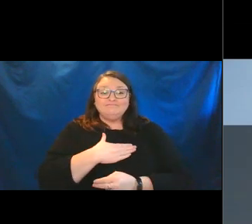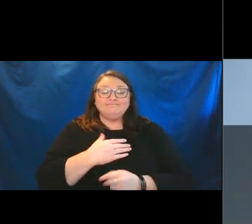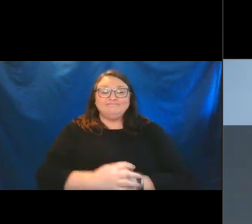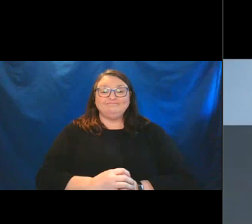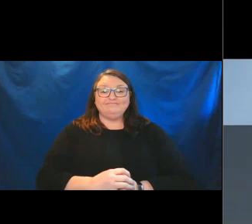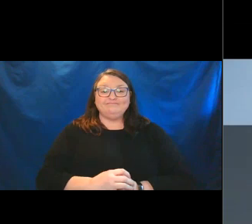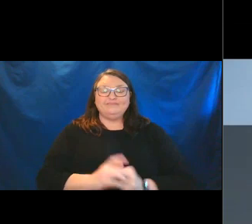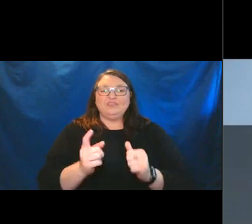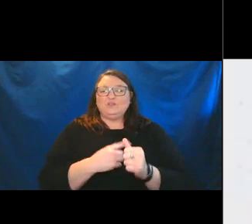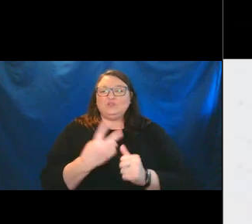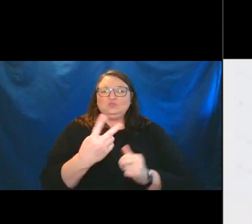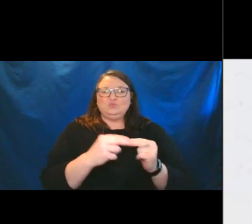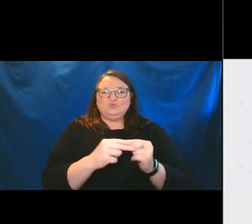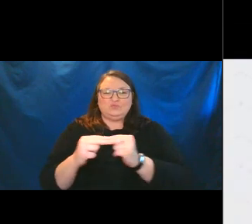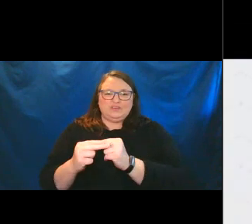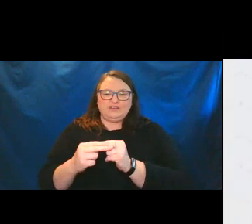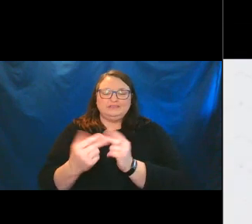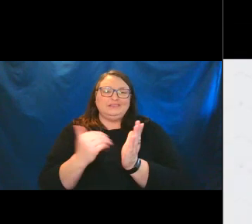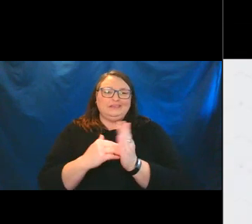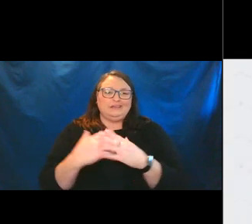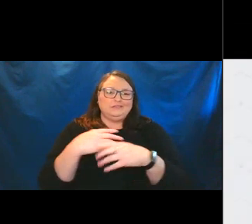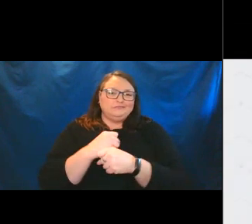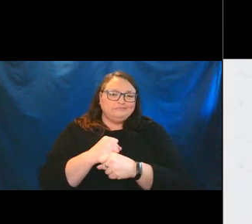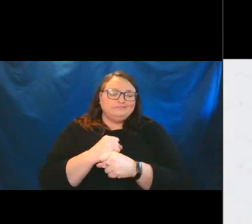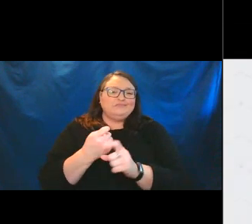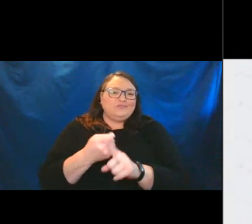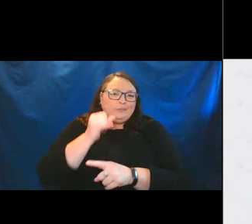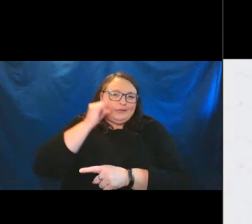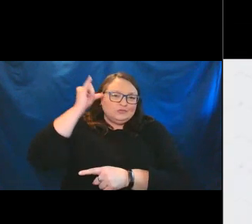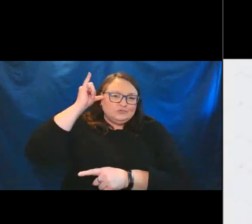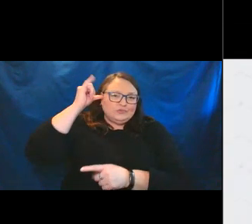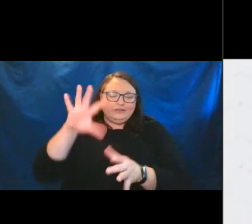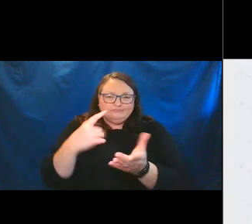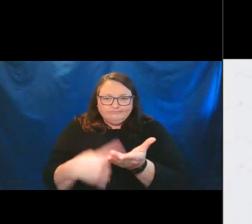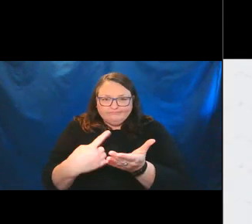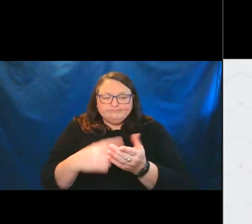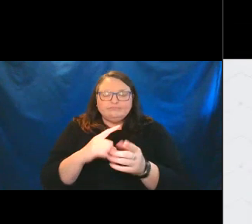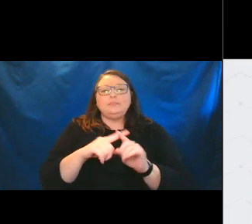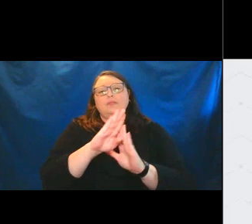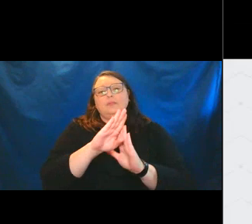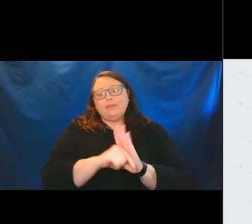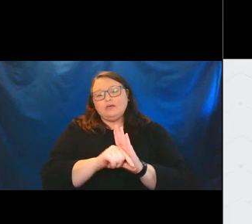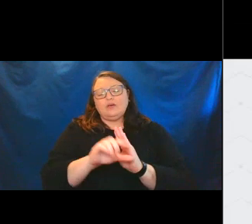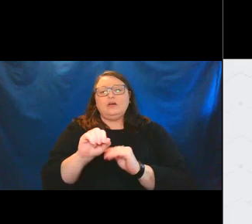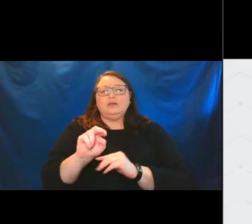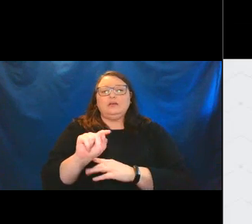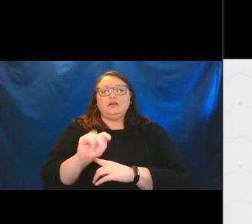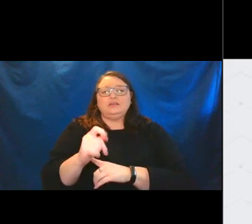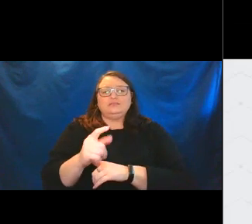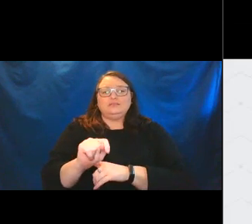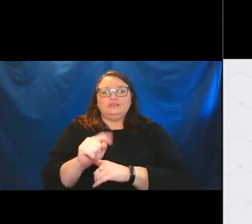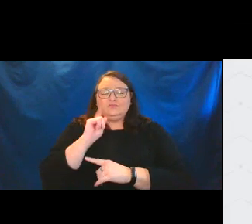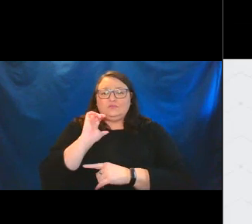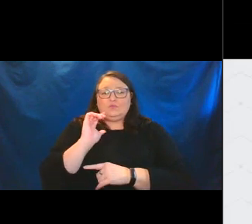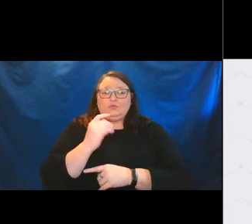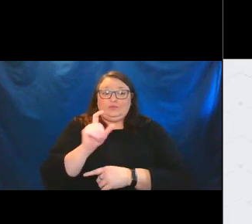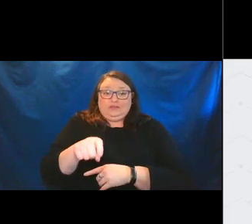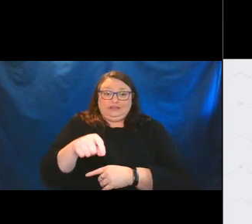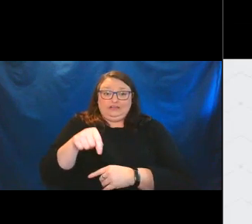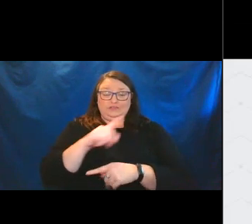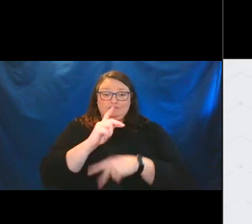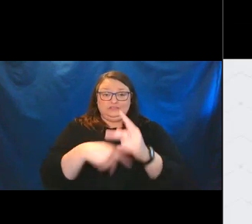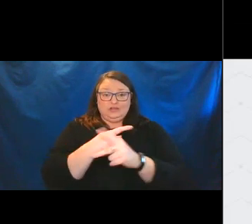These first two slides are going to be, again, a little bit of a recap of what we covered yesterday, but just the background and the context of the need for this type of work is that we